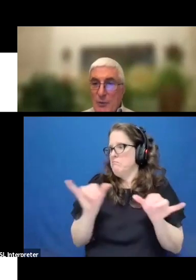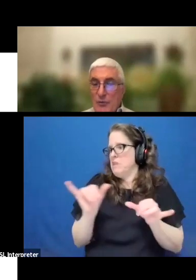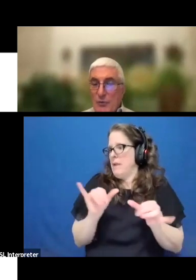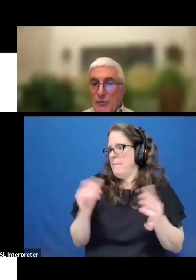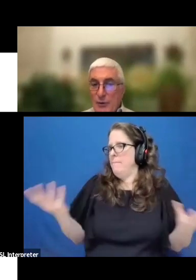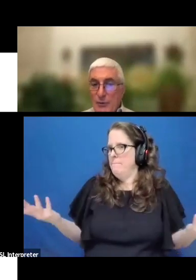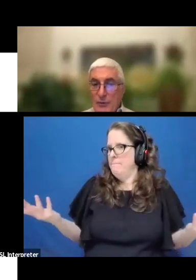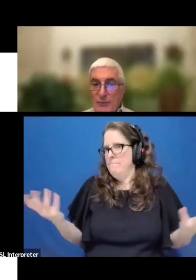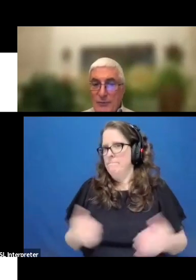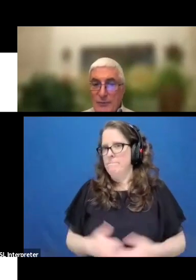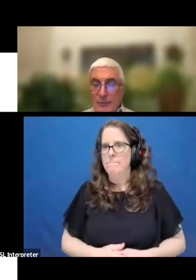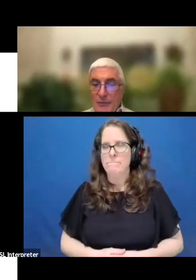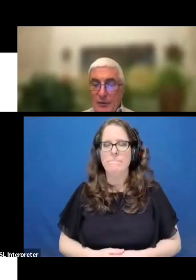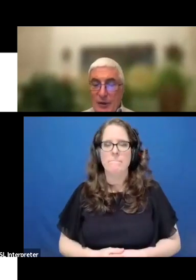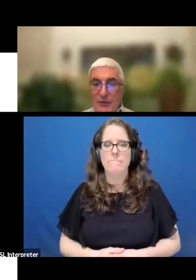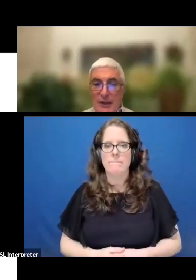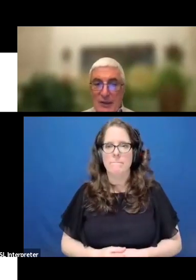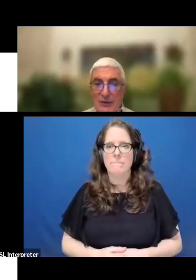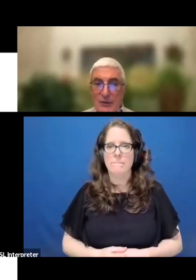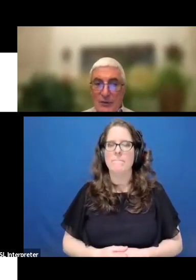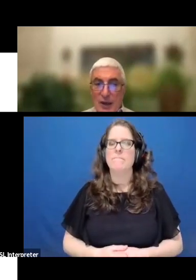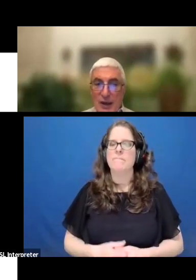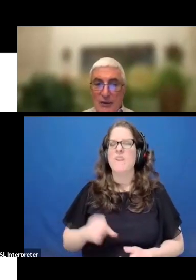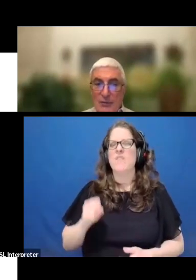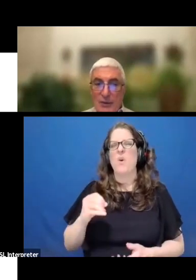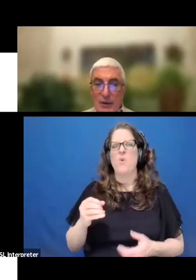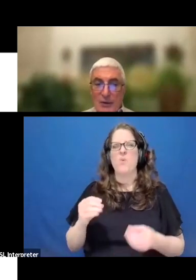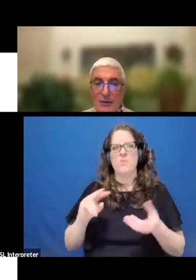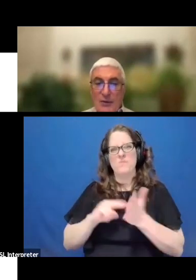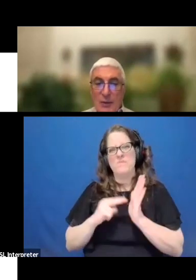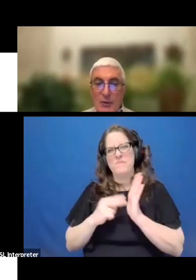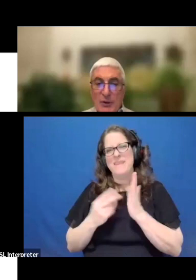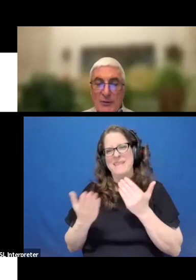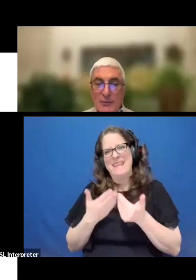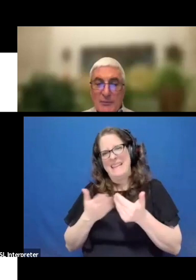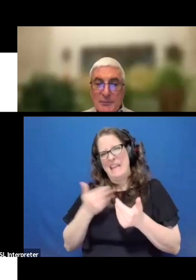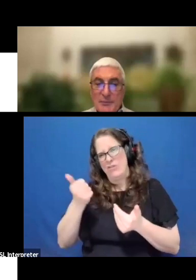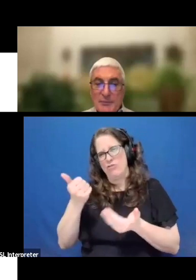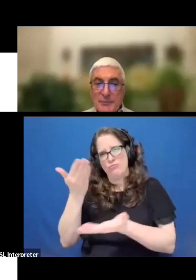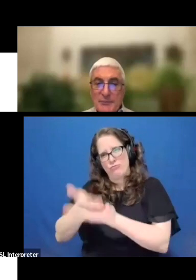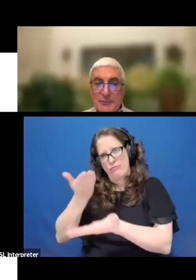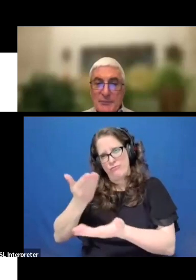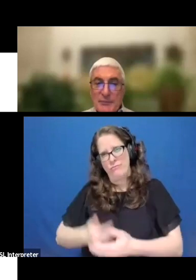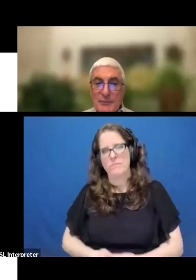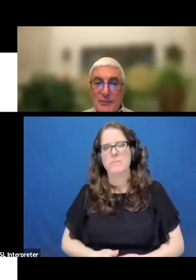time it was reviewed. So that's an easier standard. Next slide, please.